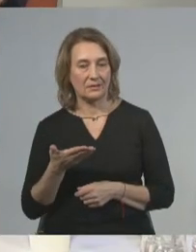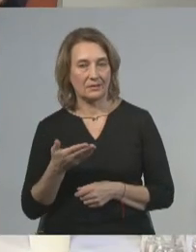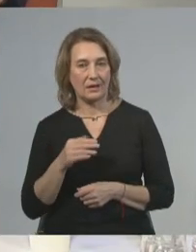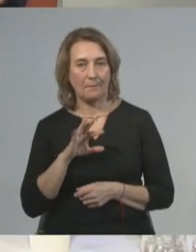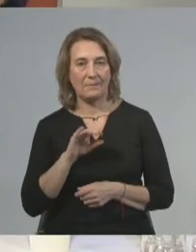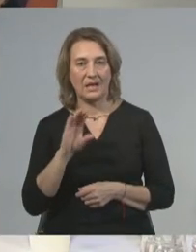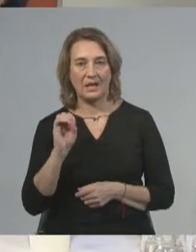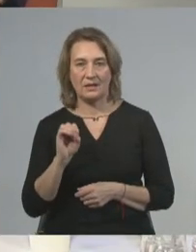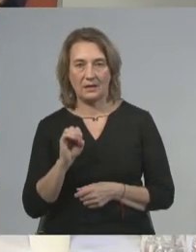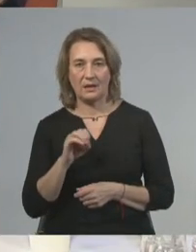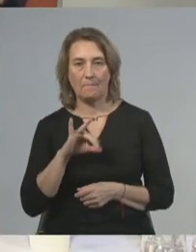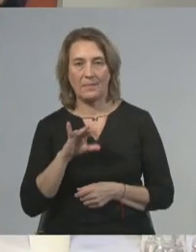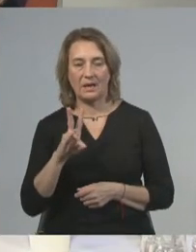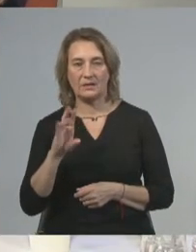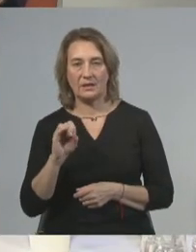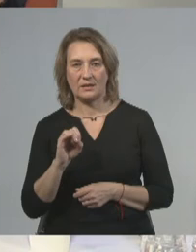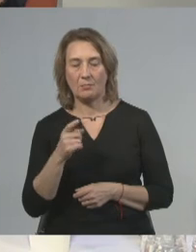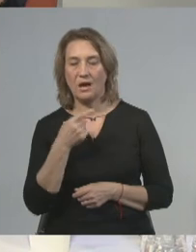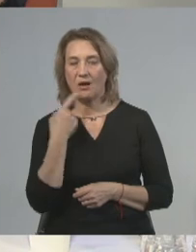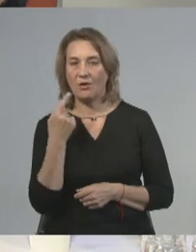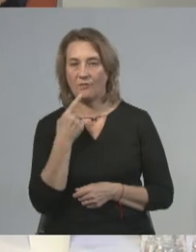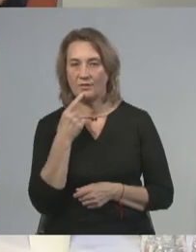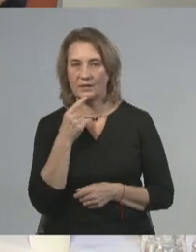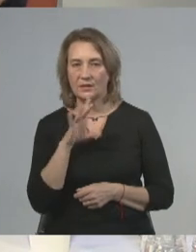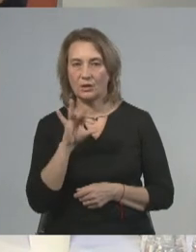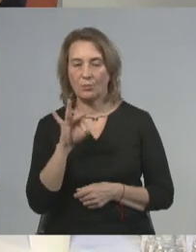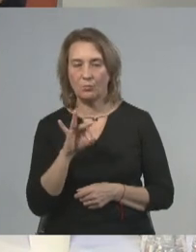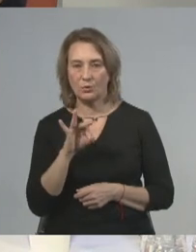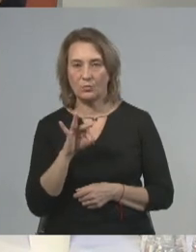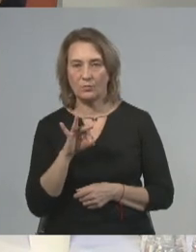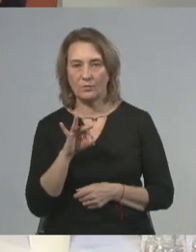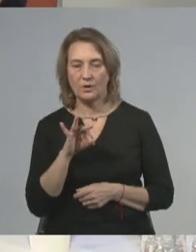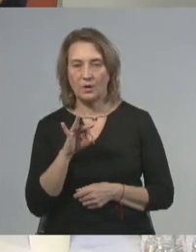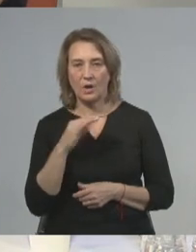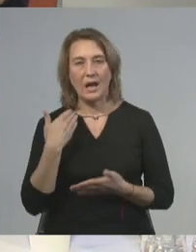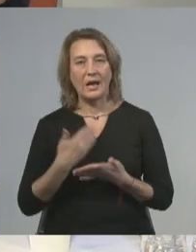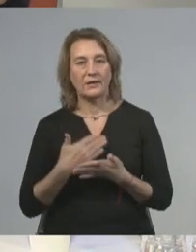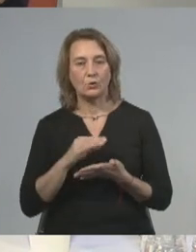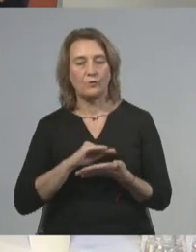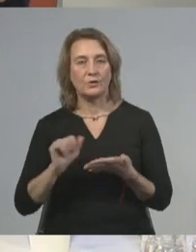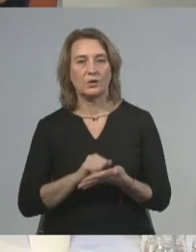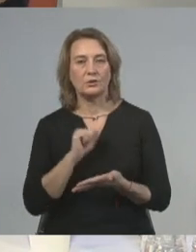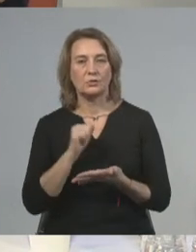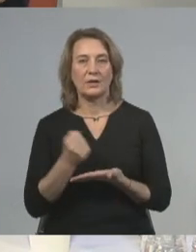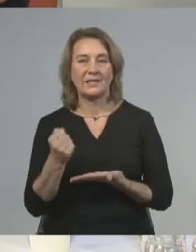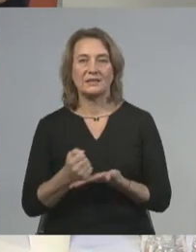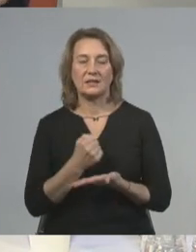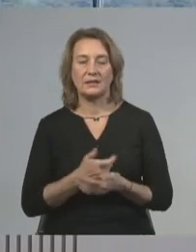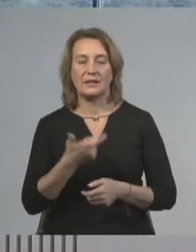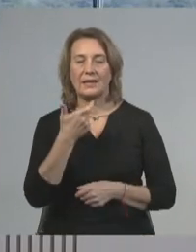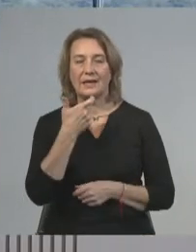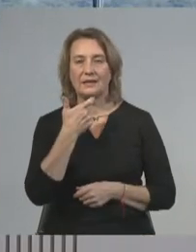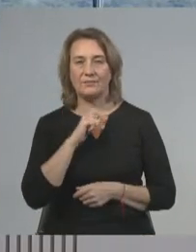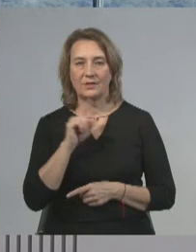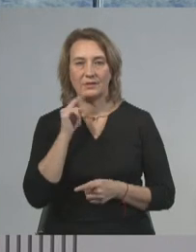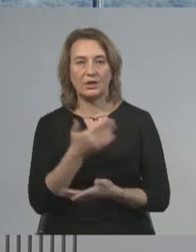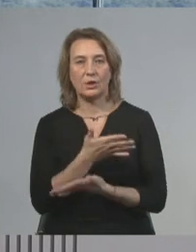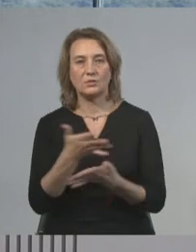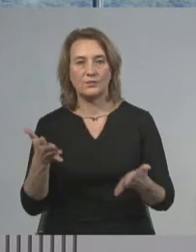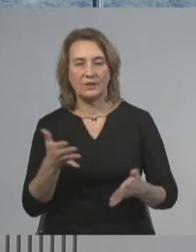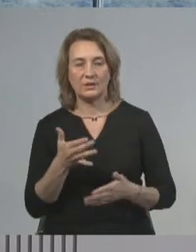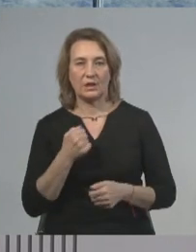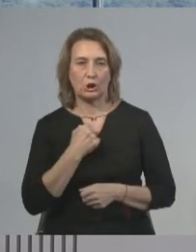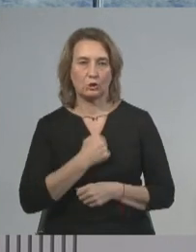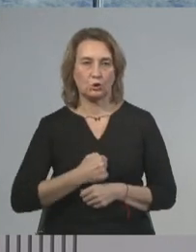thanks so much dear speakers alexandra horchinska marina riddich and milo baralich let me remind you that we discussed gender focused